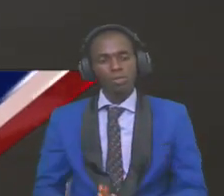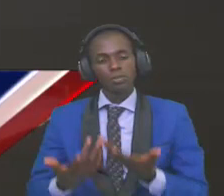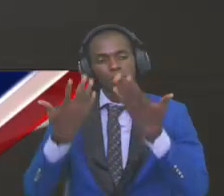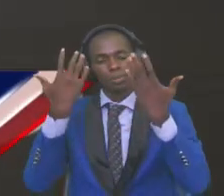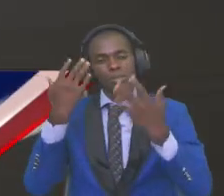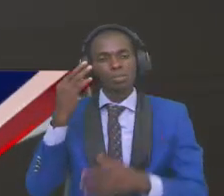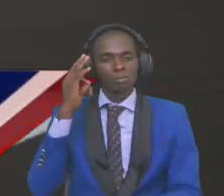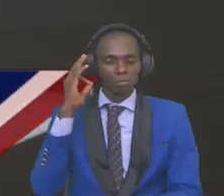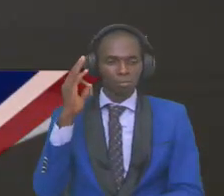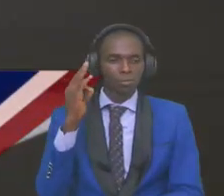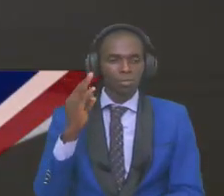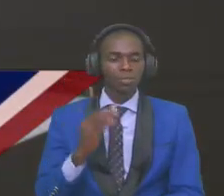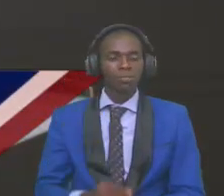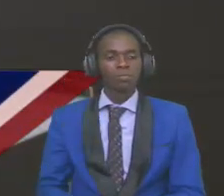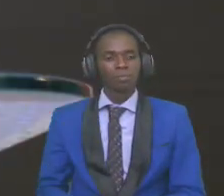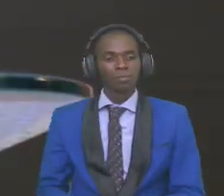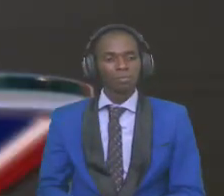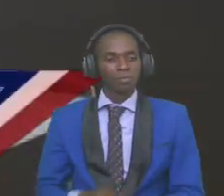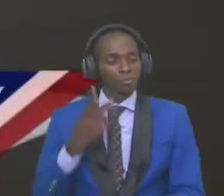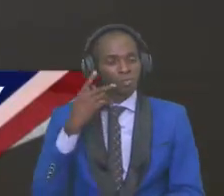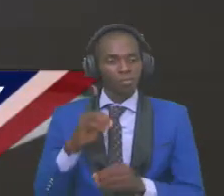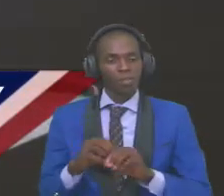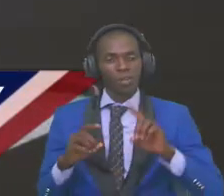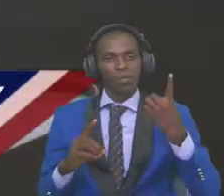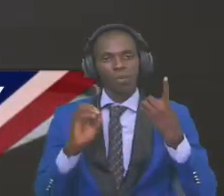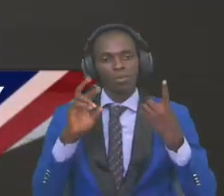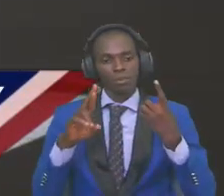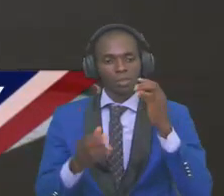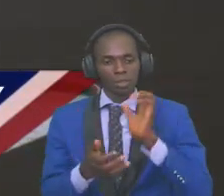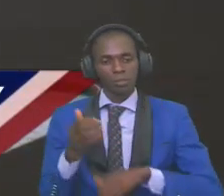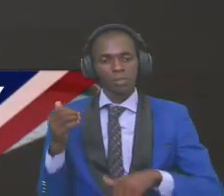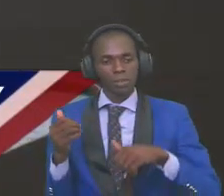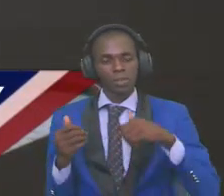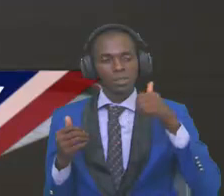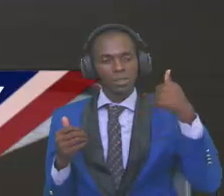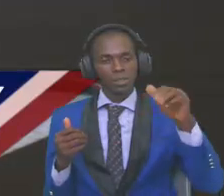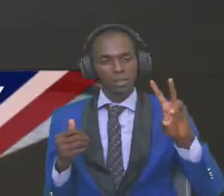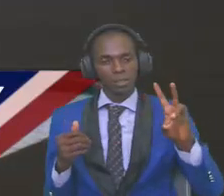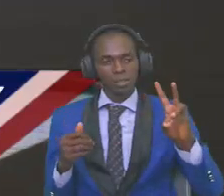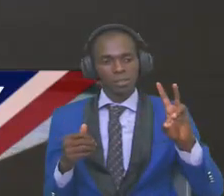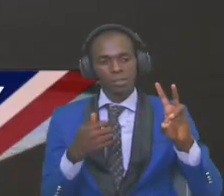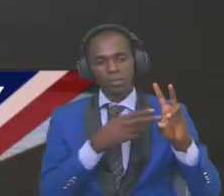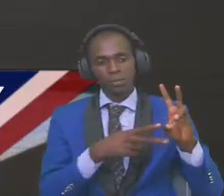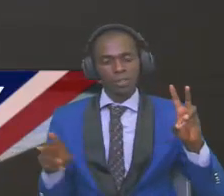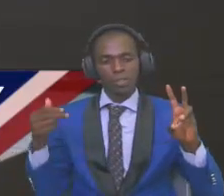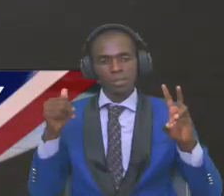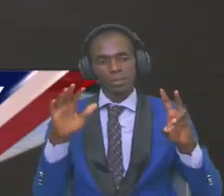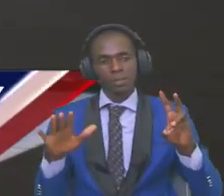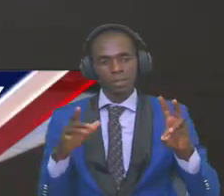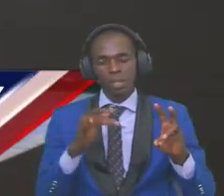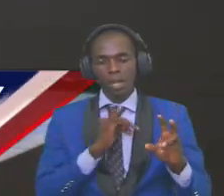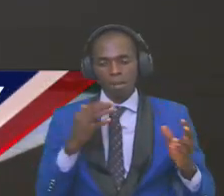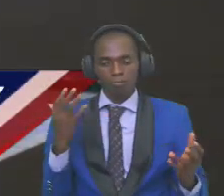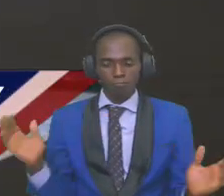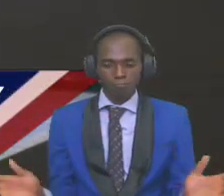at 1 Corinthians chapter 16, verse 15. I beseech you, brethren, ye